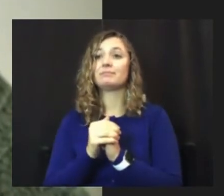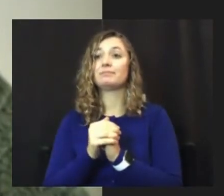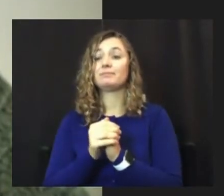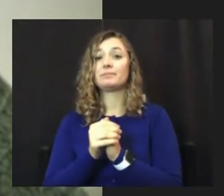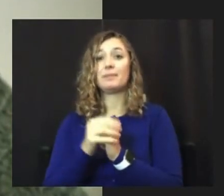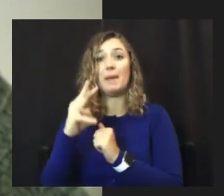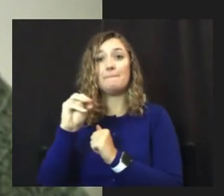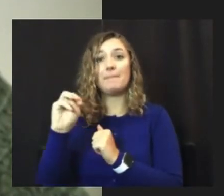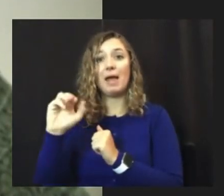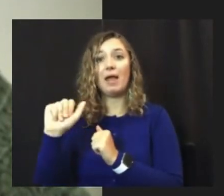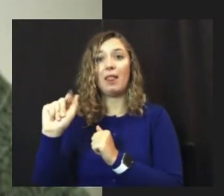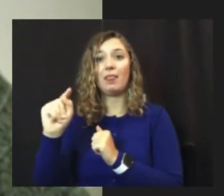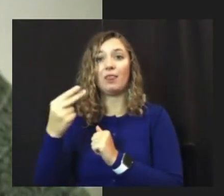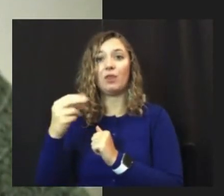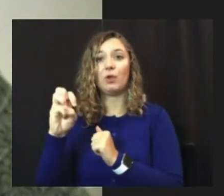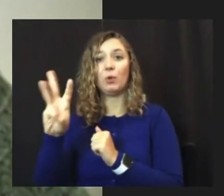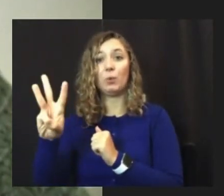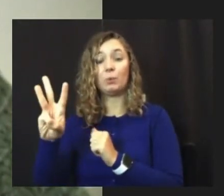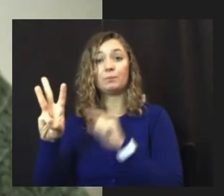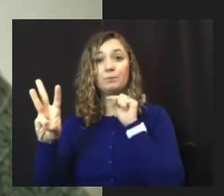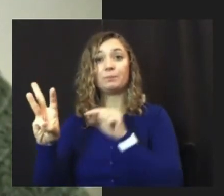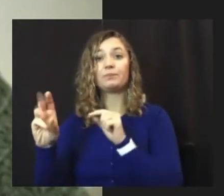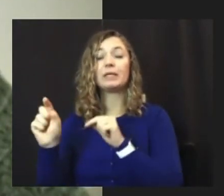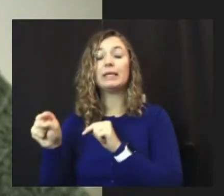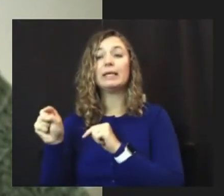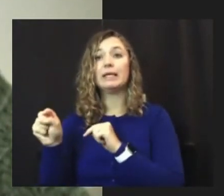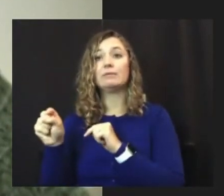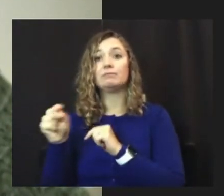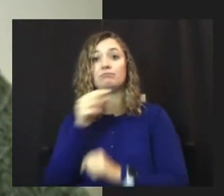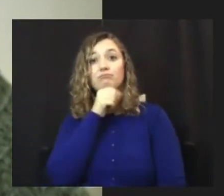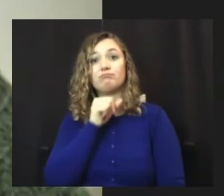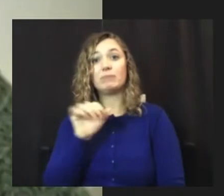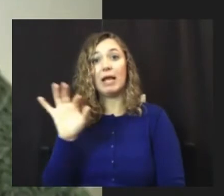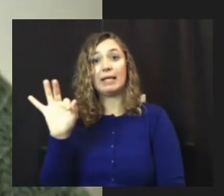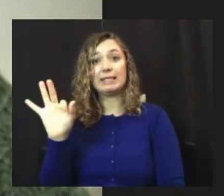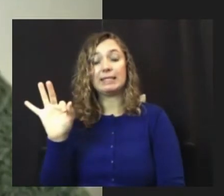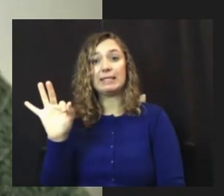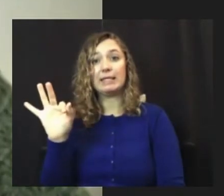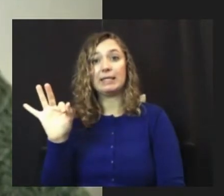Matthew was, at age 19, a